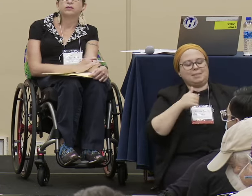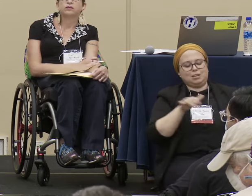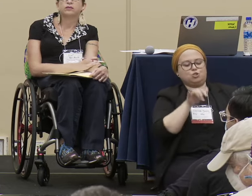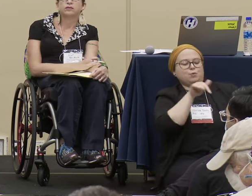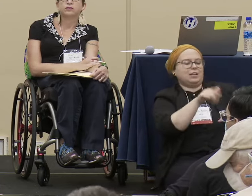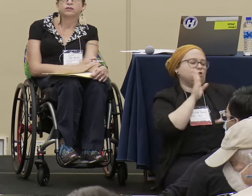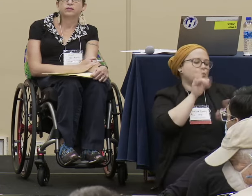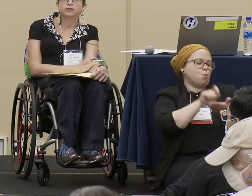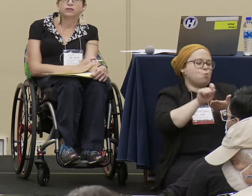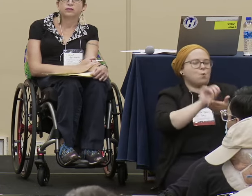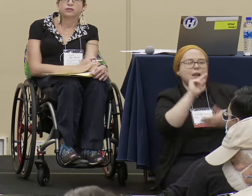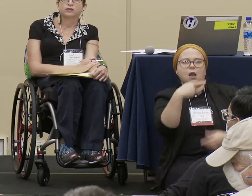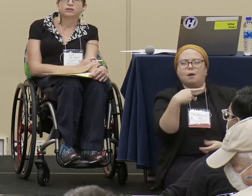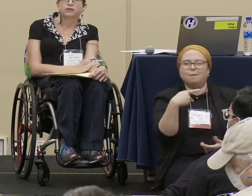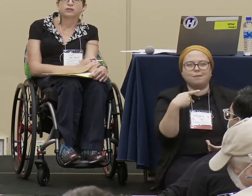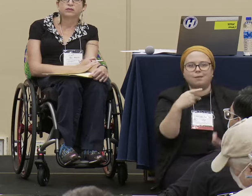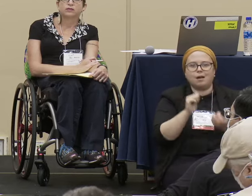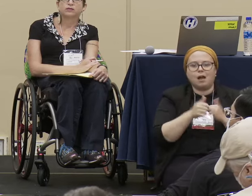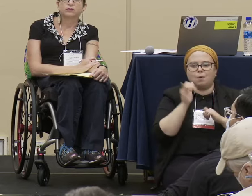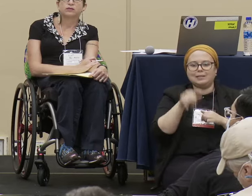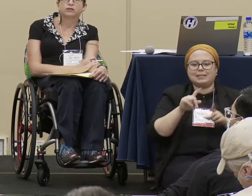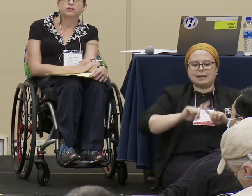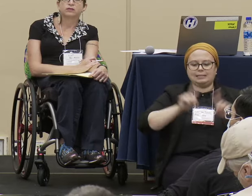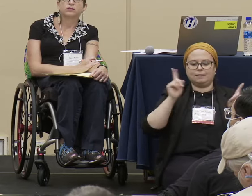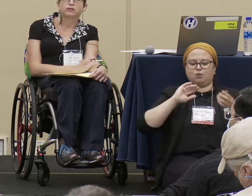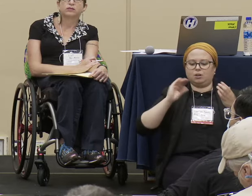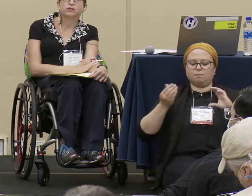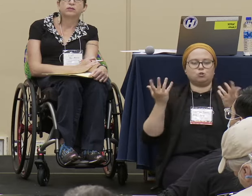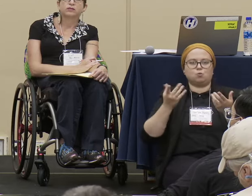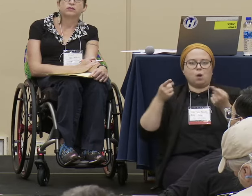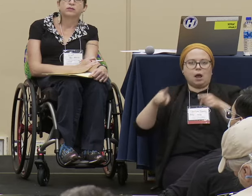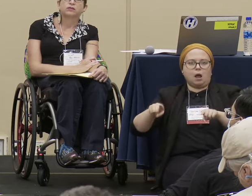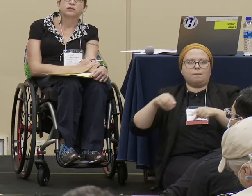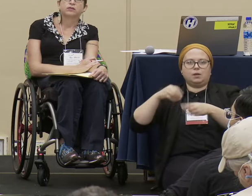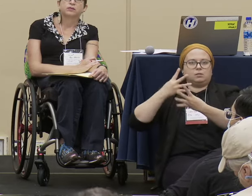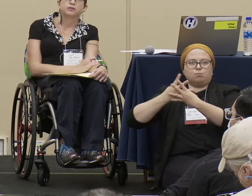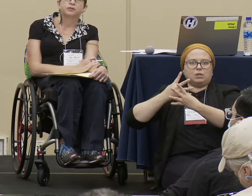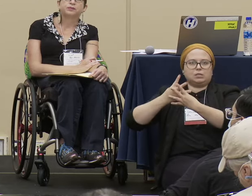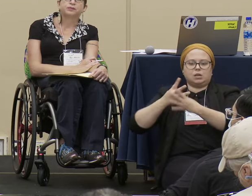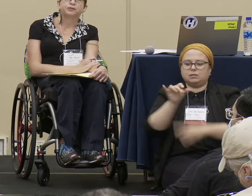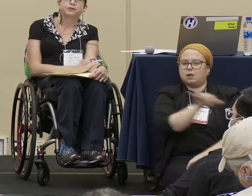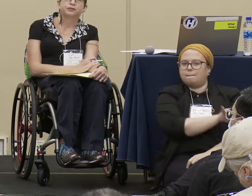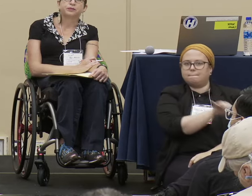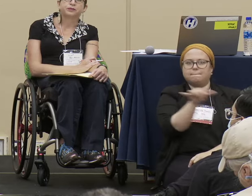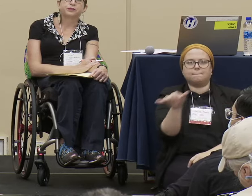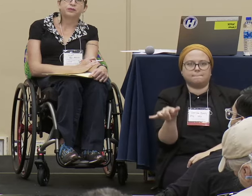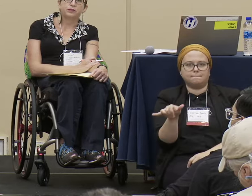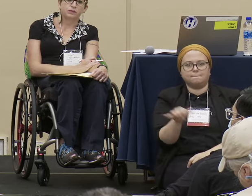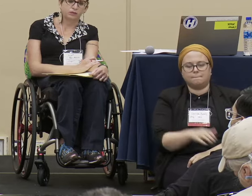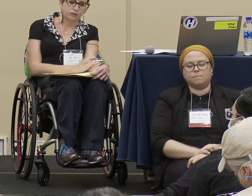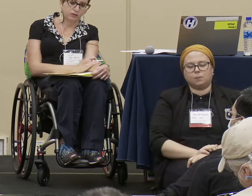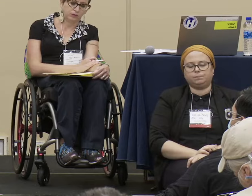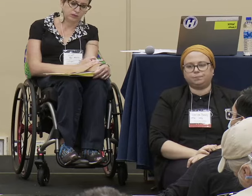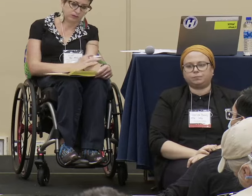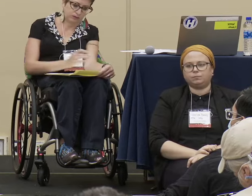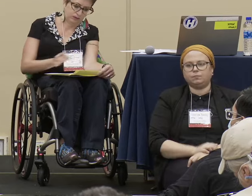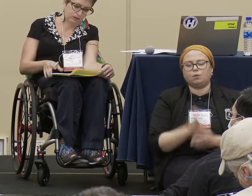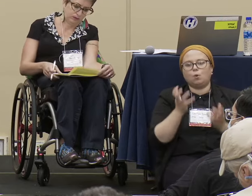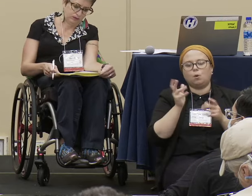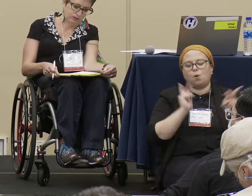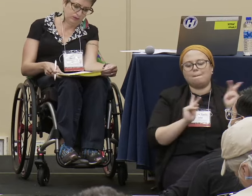And like, how is that any different than what happens in prison? It's the same sort of thing. And I just want people